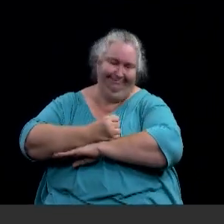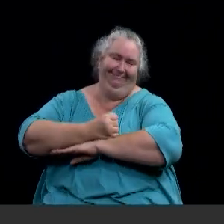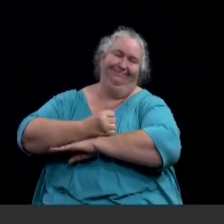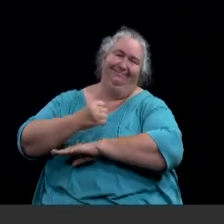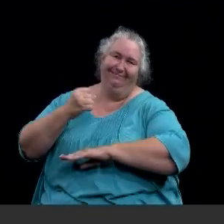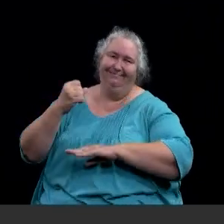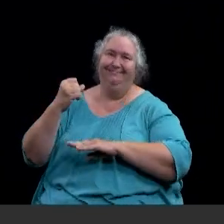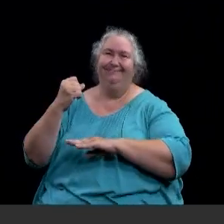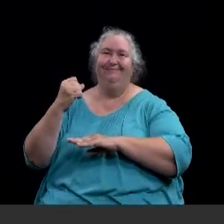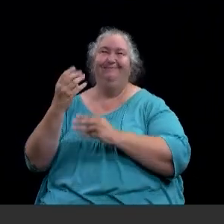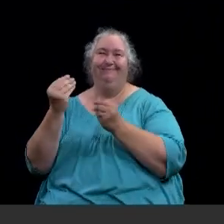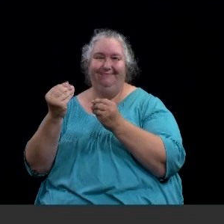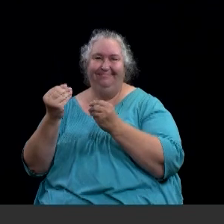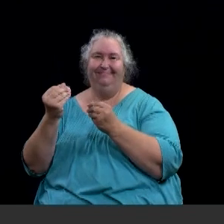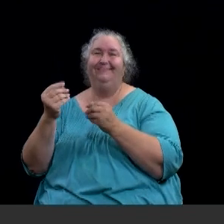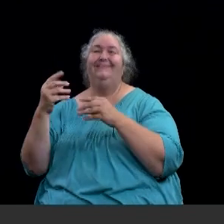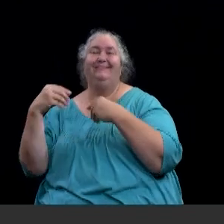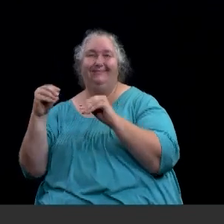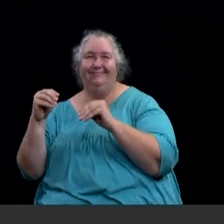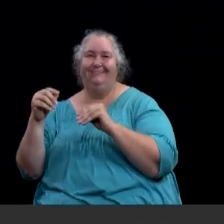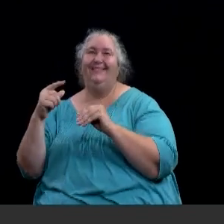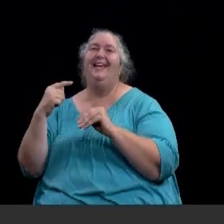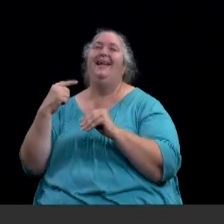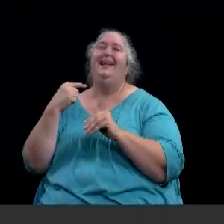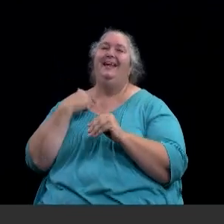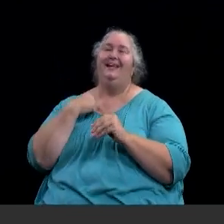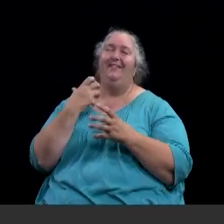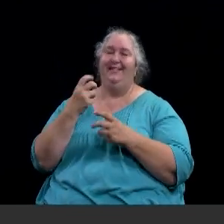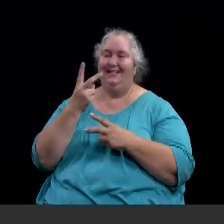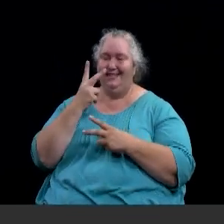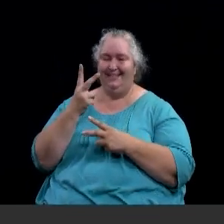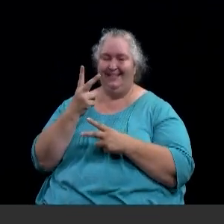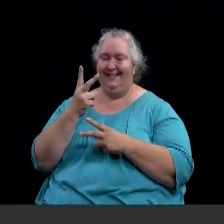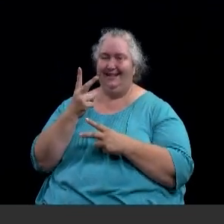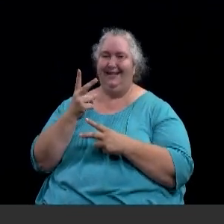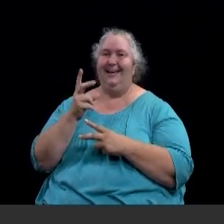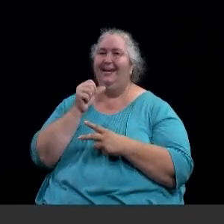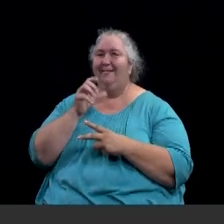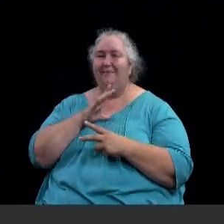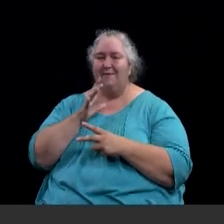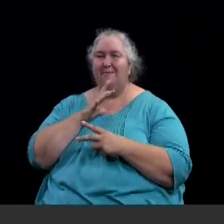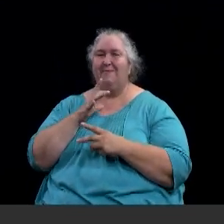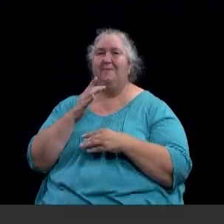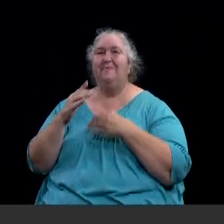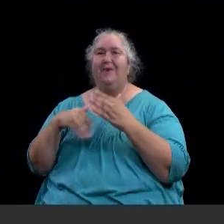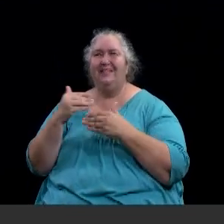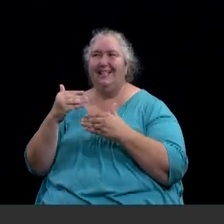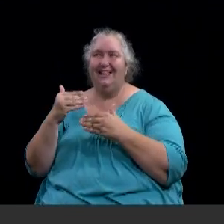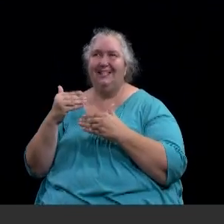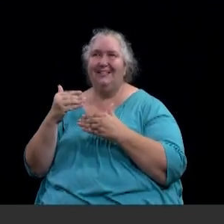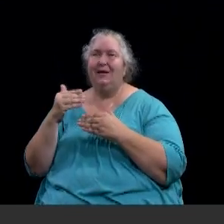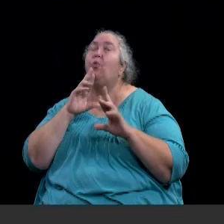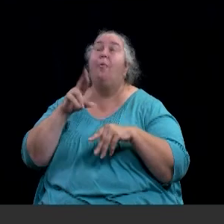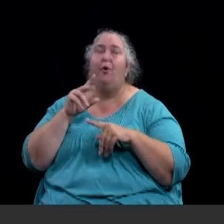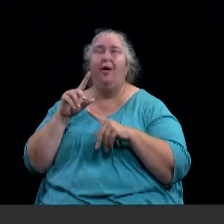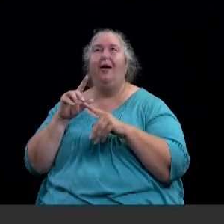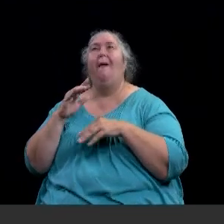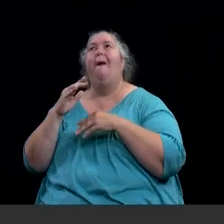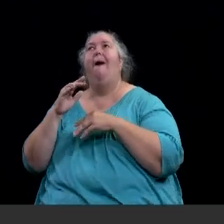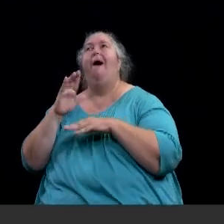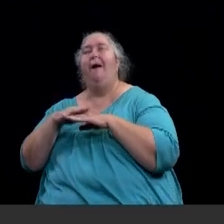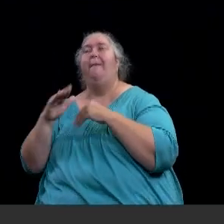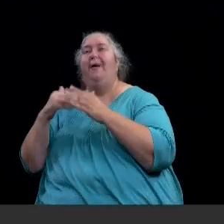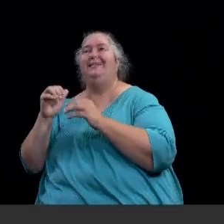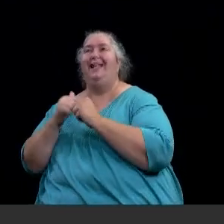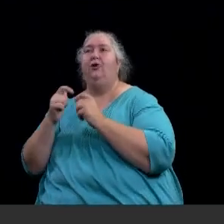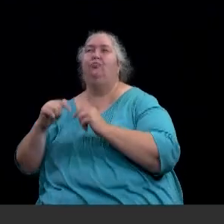an informal report on the process of getting those back up in a productive way to ensure that those are going to